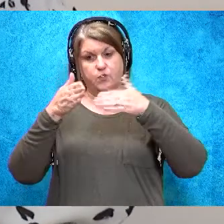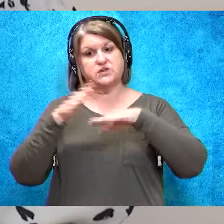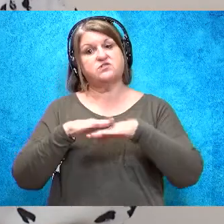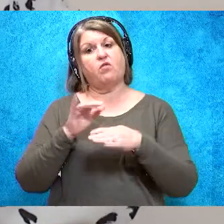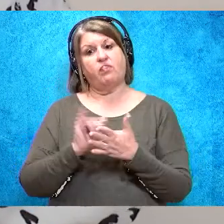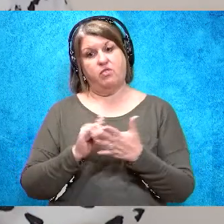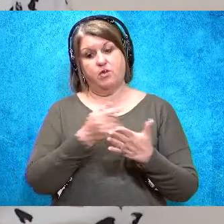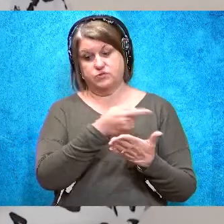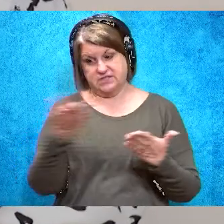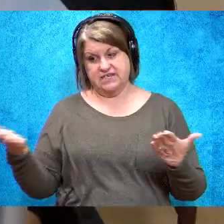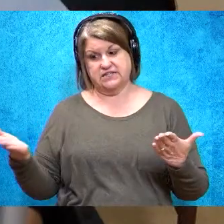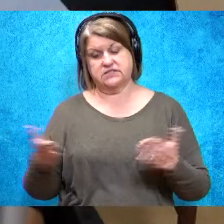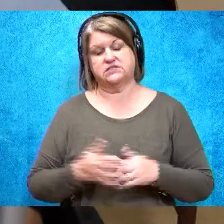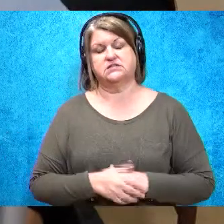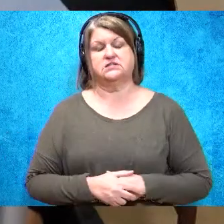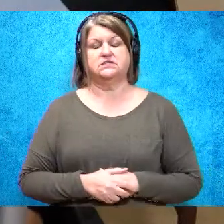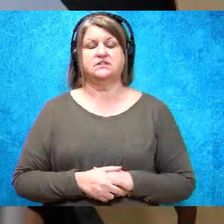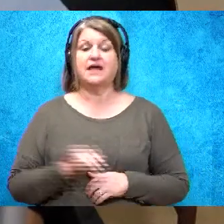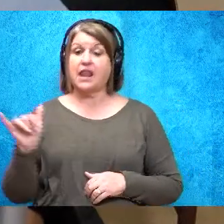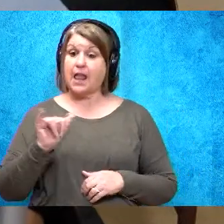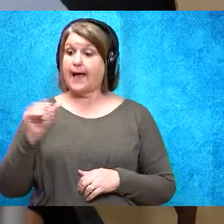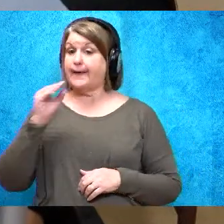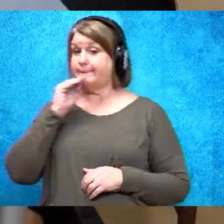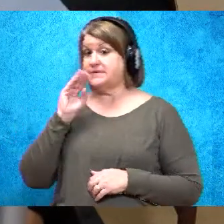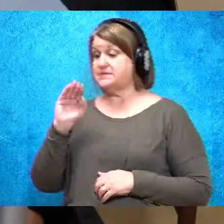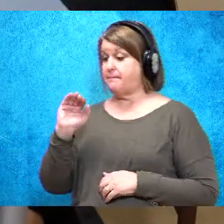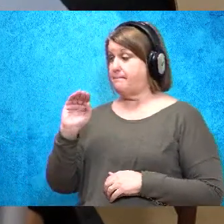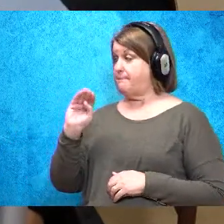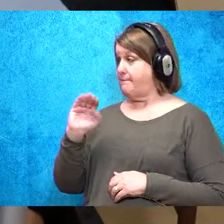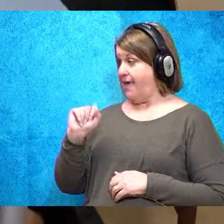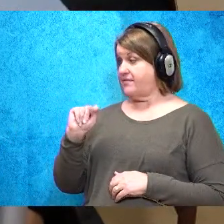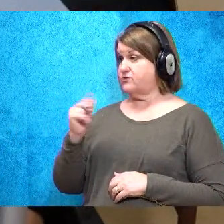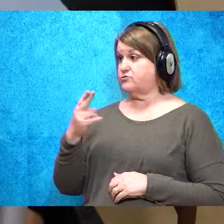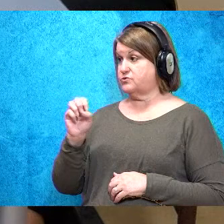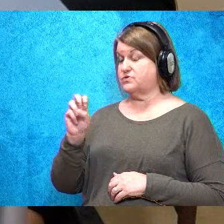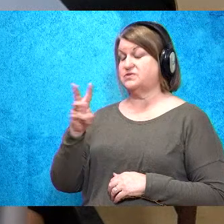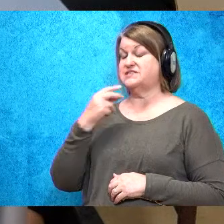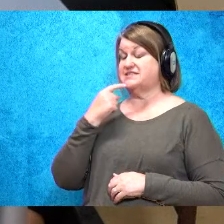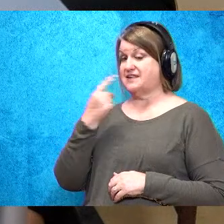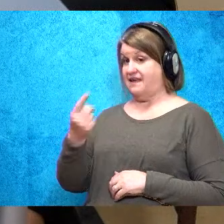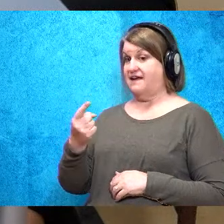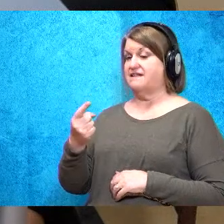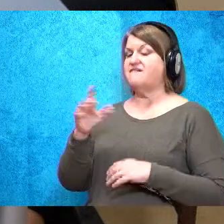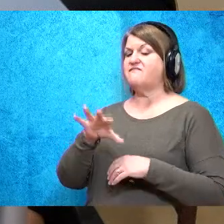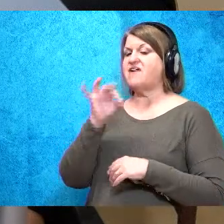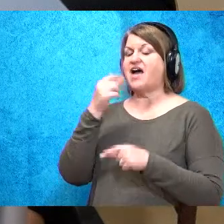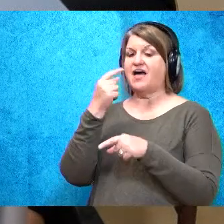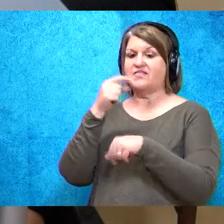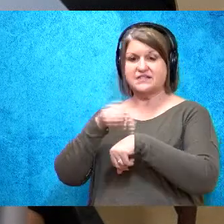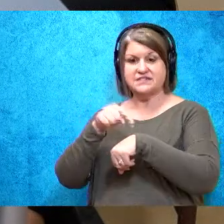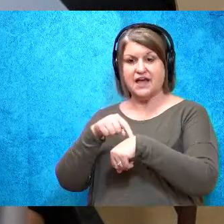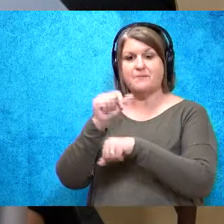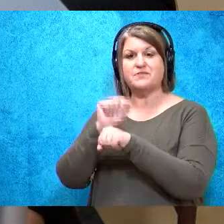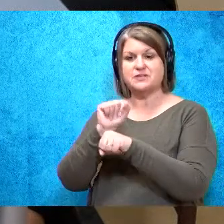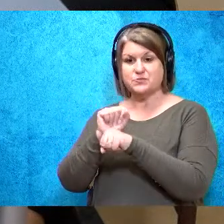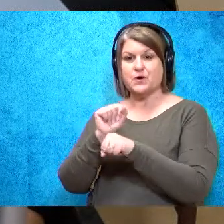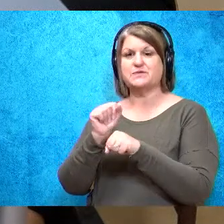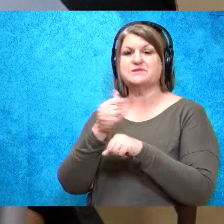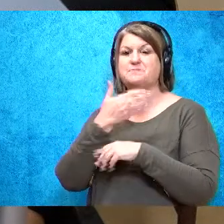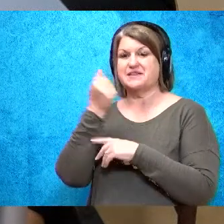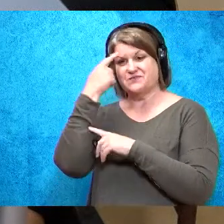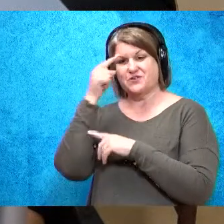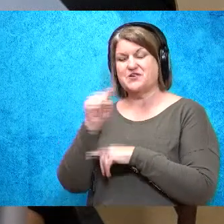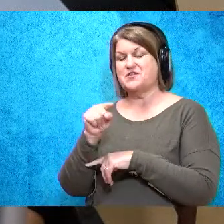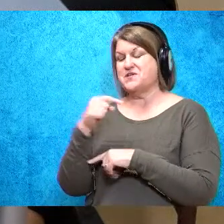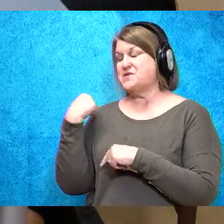right. Like Ms. Matthews said, find the time of day that works best for you. Even when we were planning this, we had